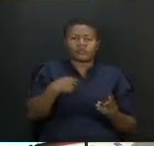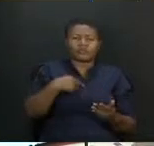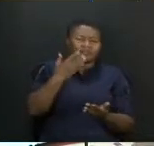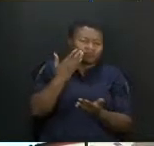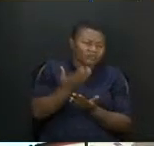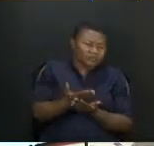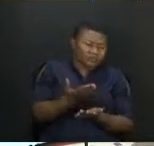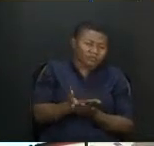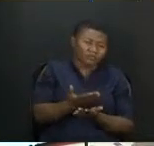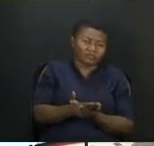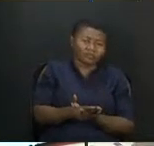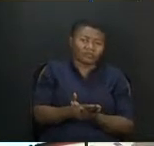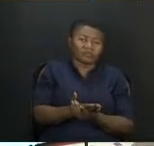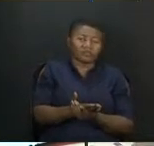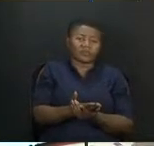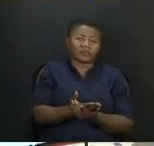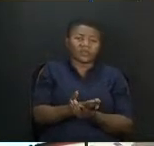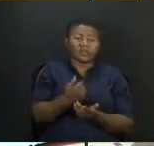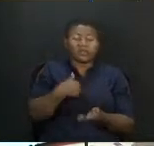that we move